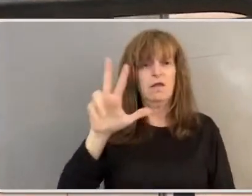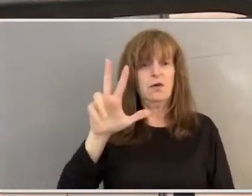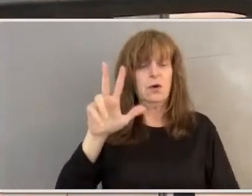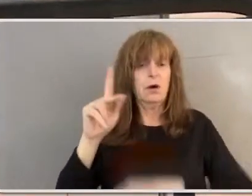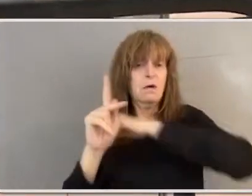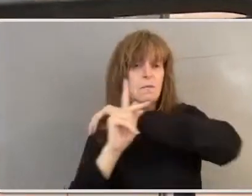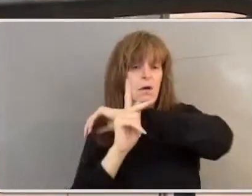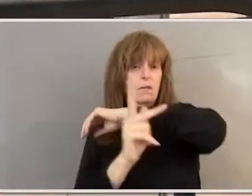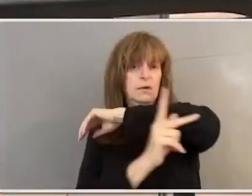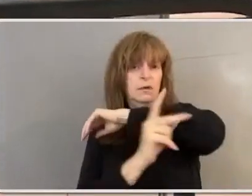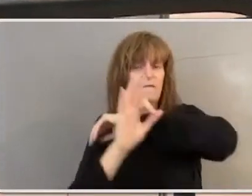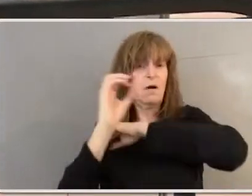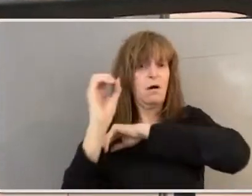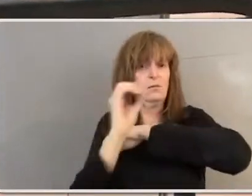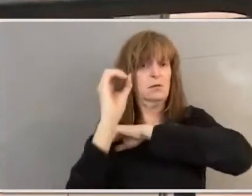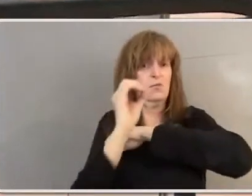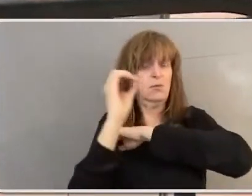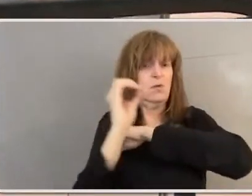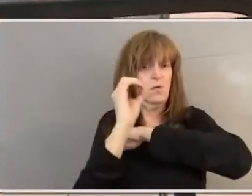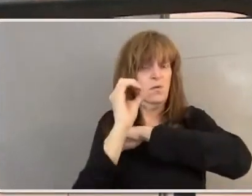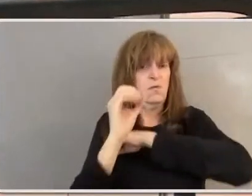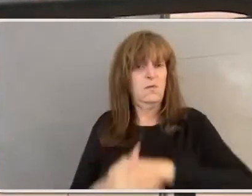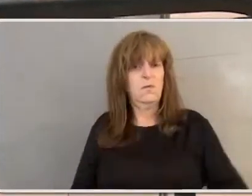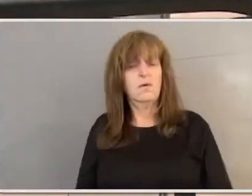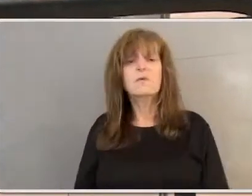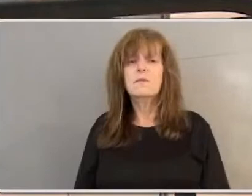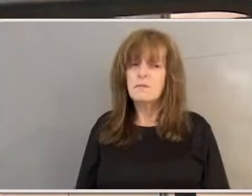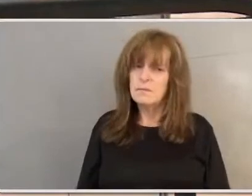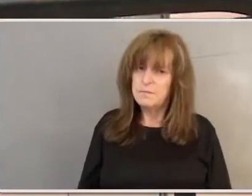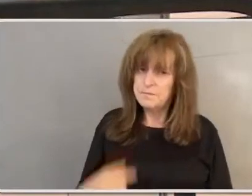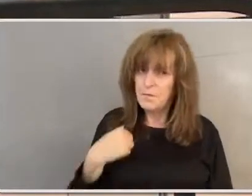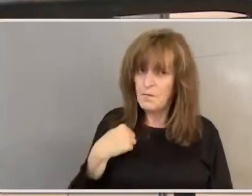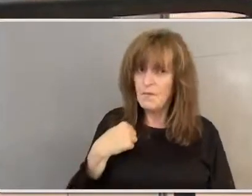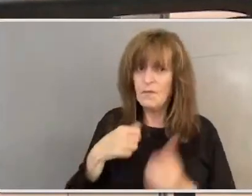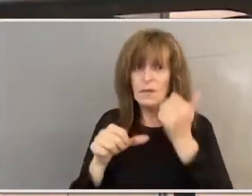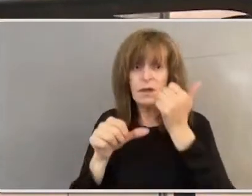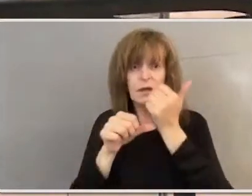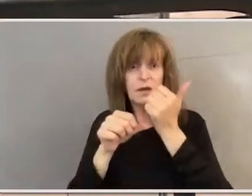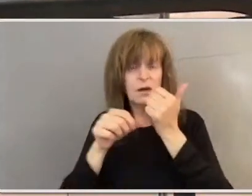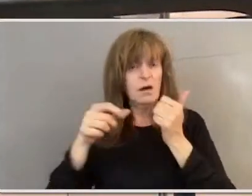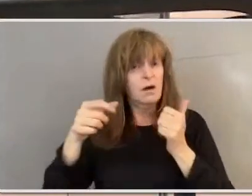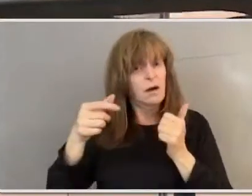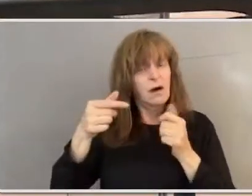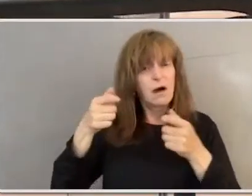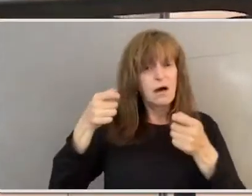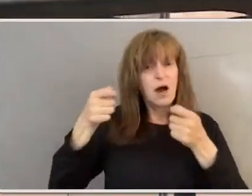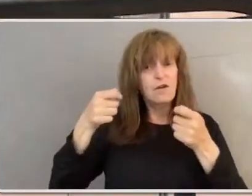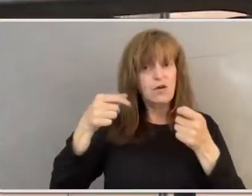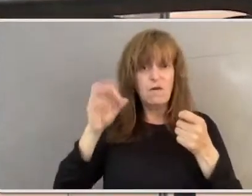Governor of Ontario, I offer my warm congratulations.